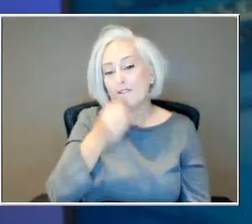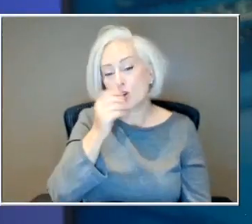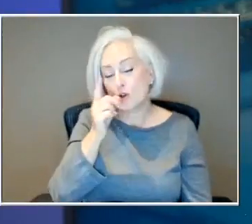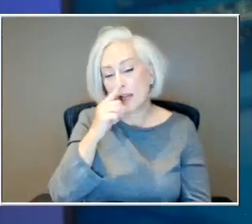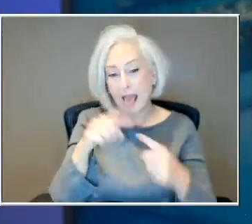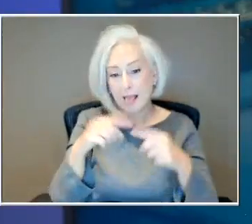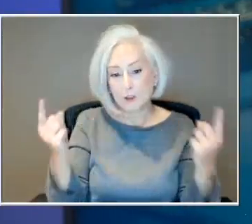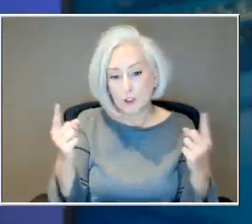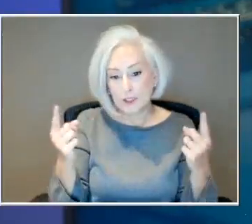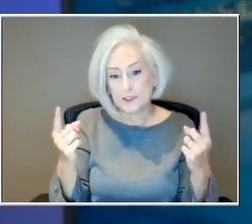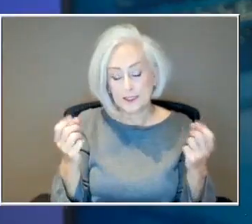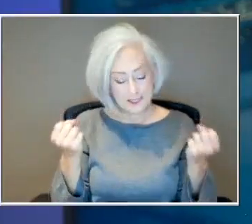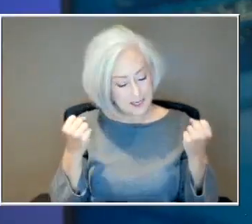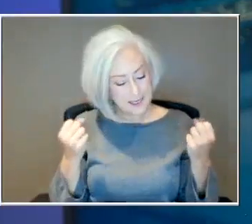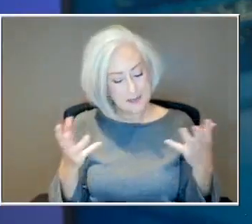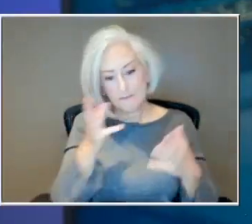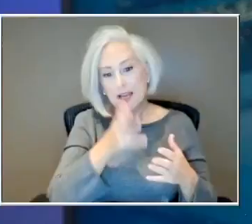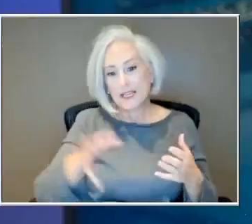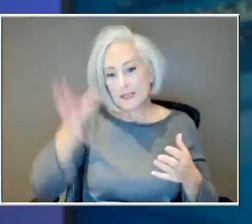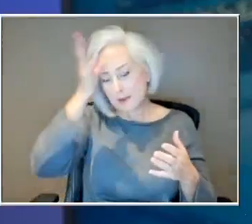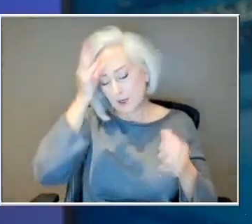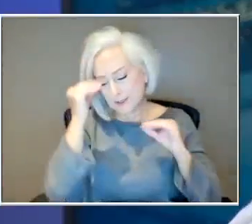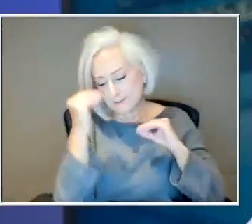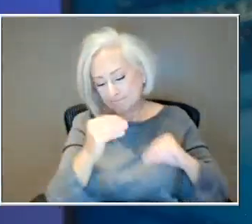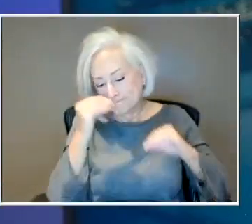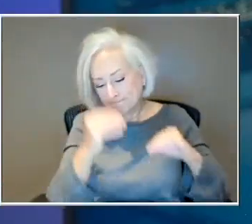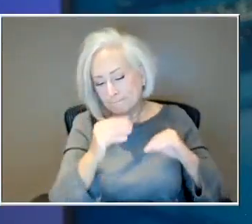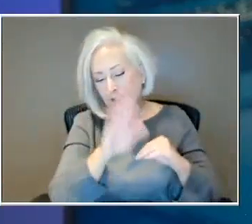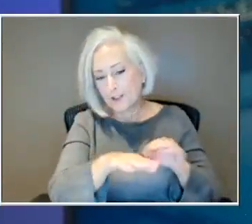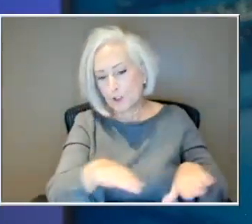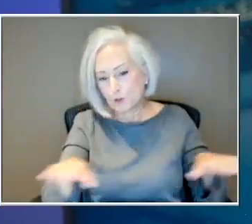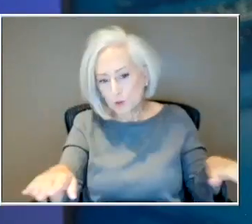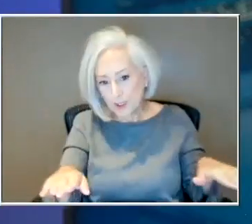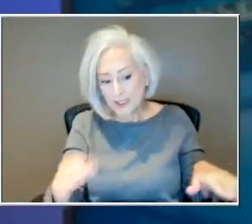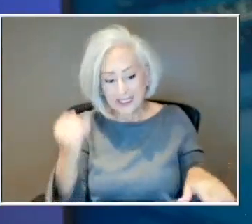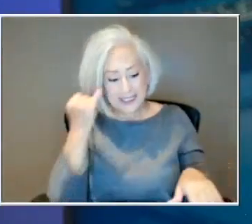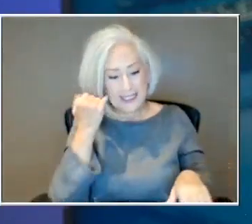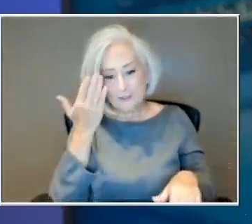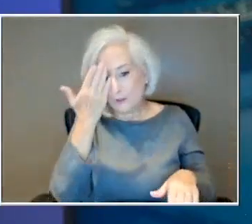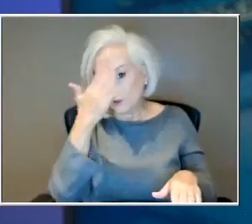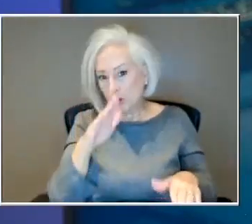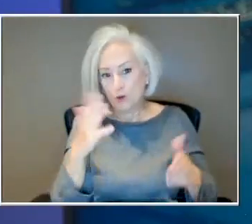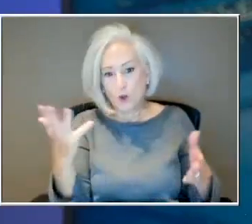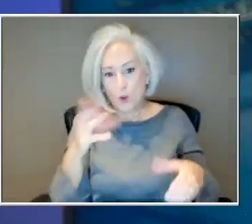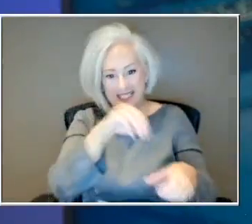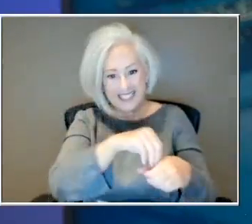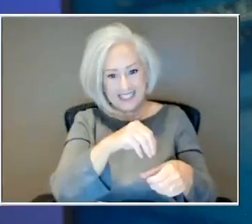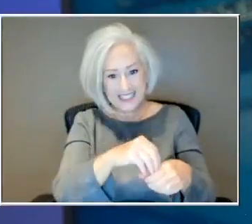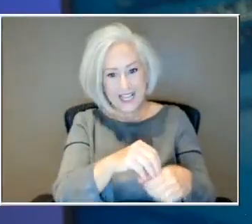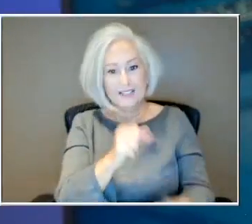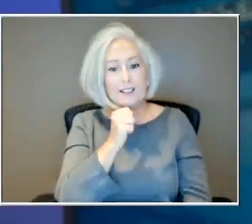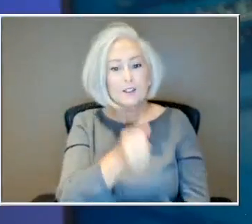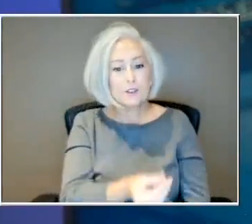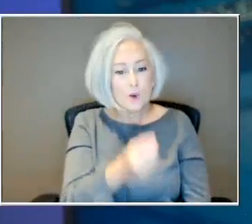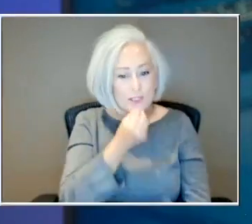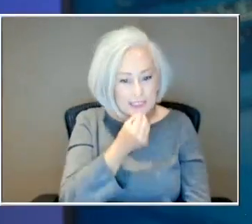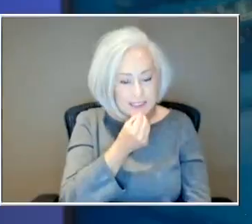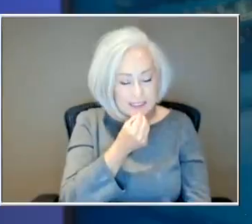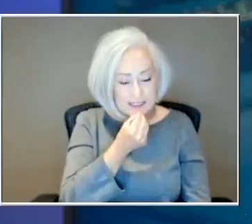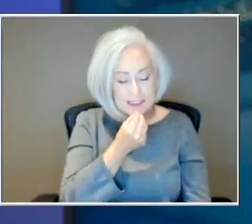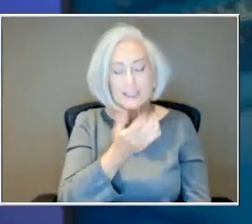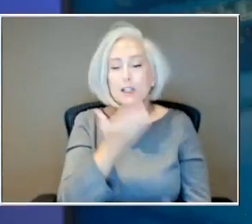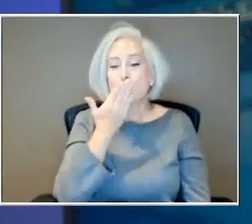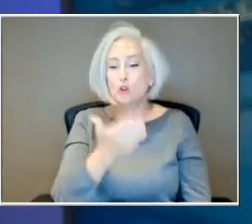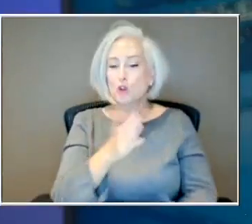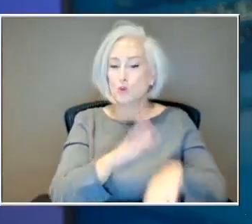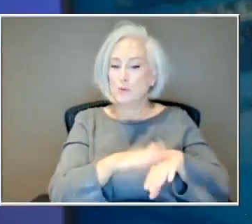excellent job at educating their kids. If you don't know what's in that, don't eat that. That's probably a good reminder yet